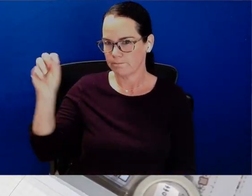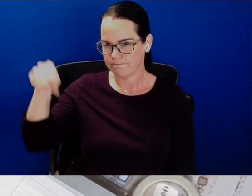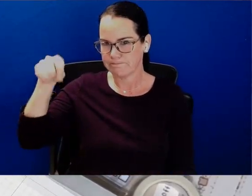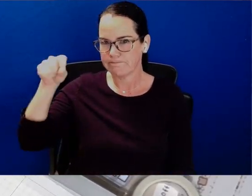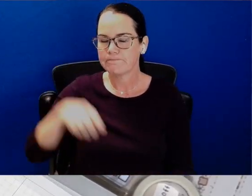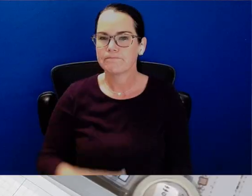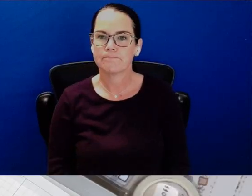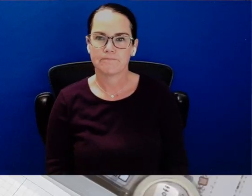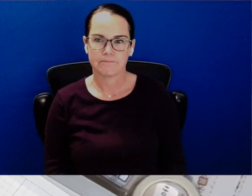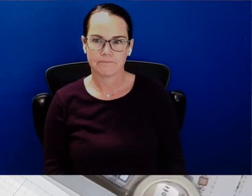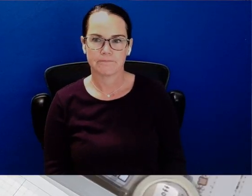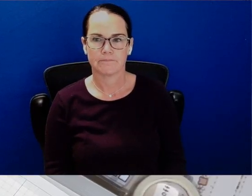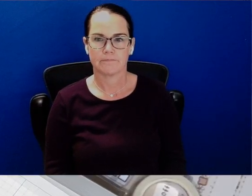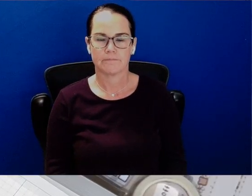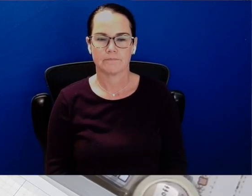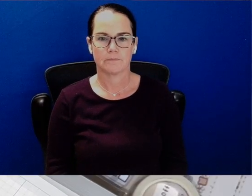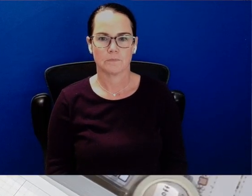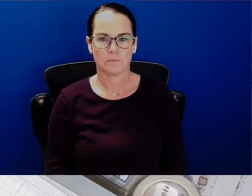So